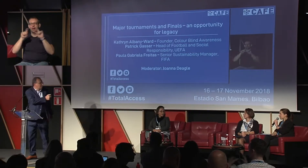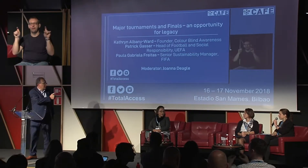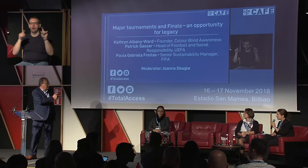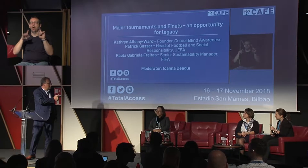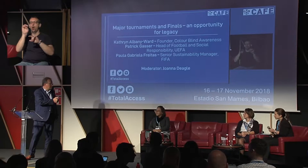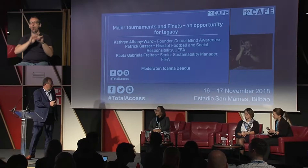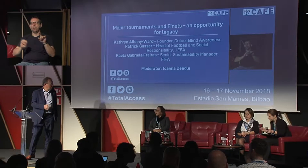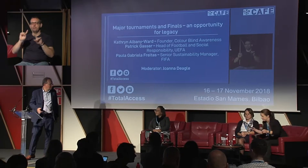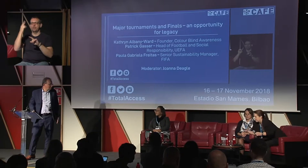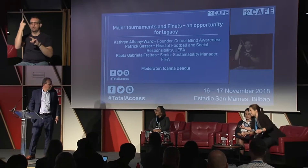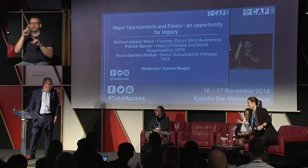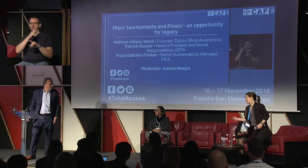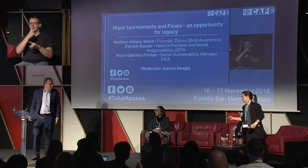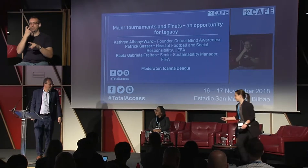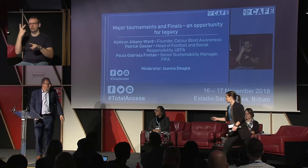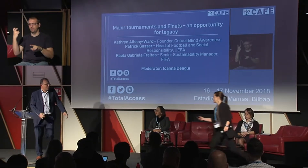Patrick.